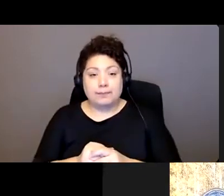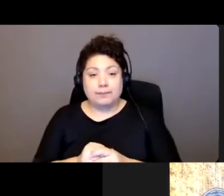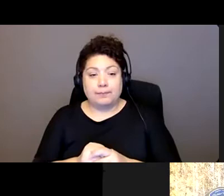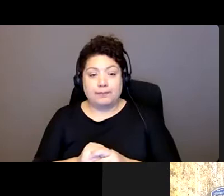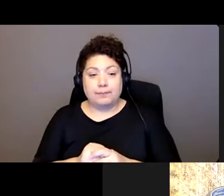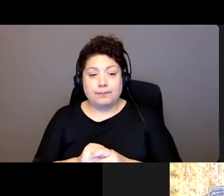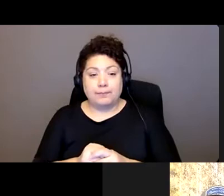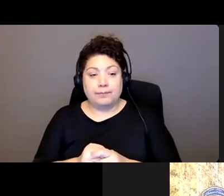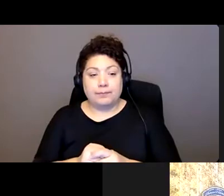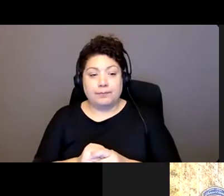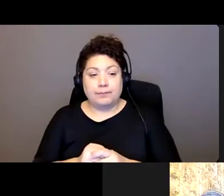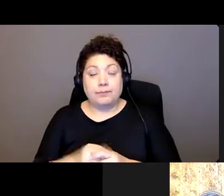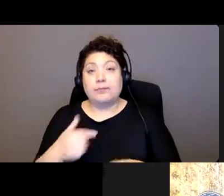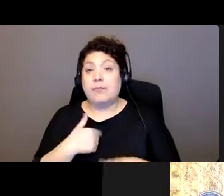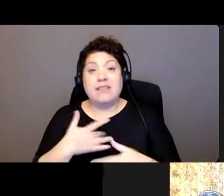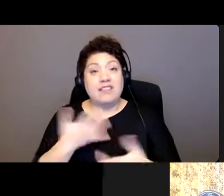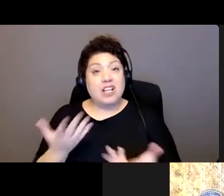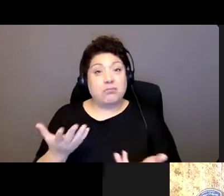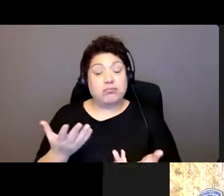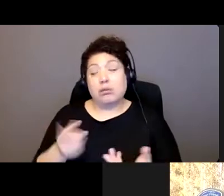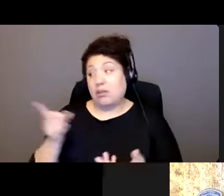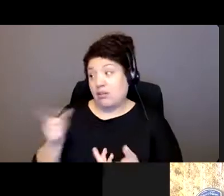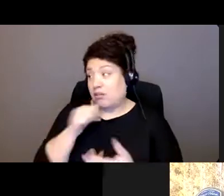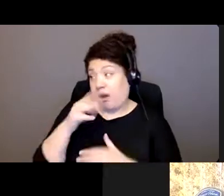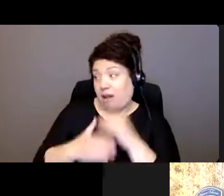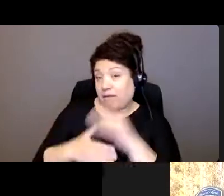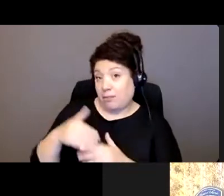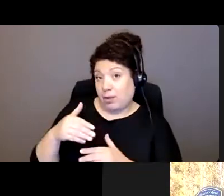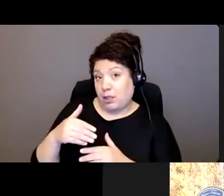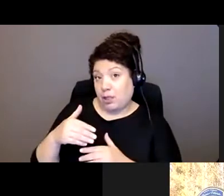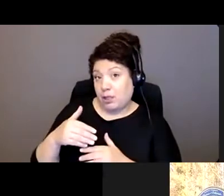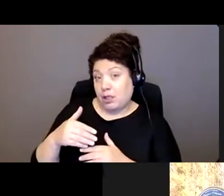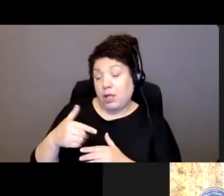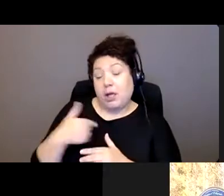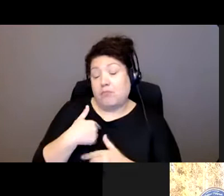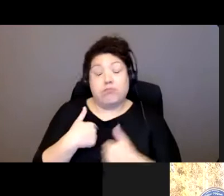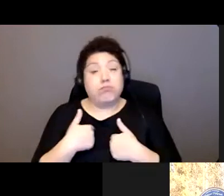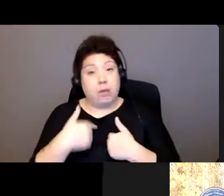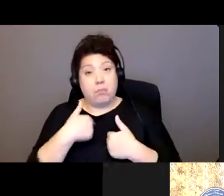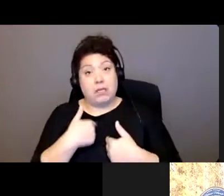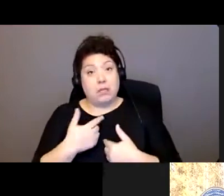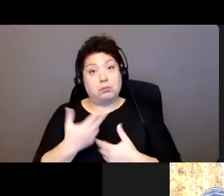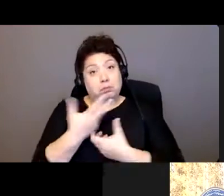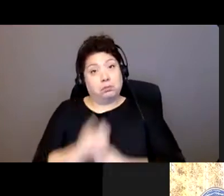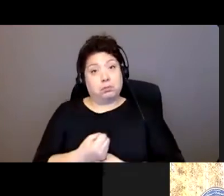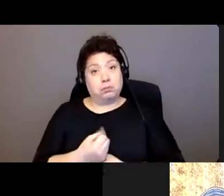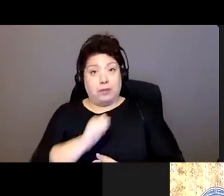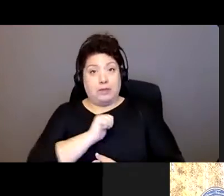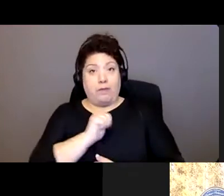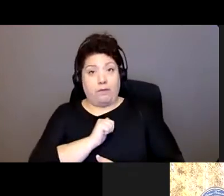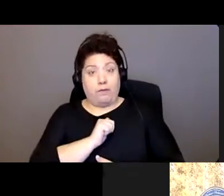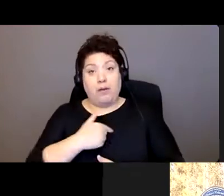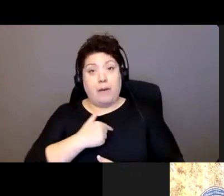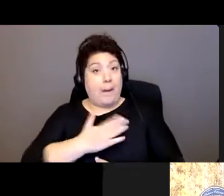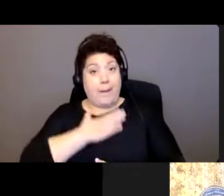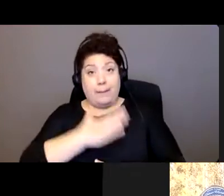to me, I always feel, well, they're uncomfortable with me. I'm not uncomfortable with me. I am happy with who I am. And I am